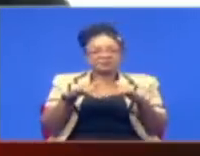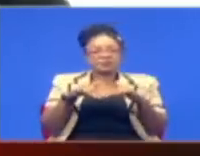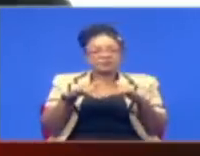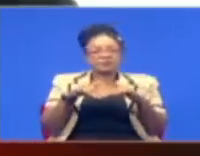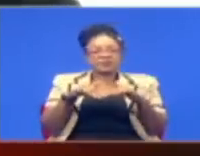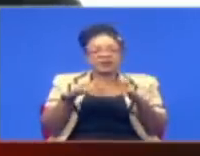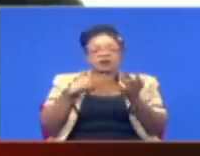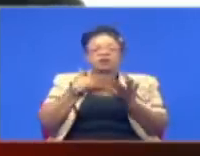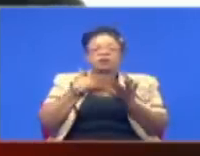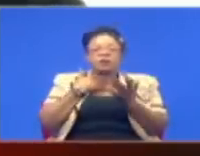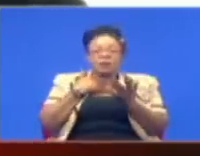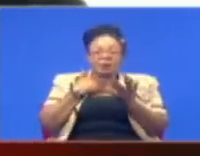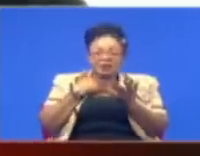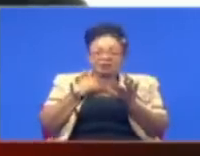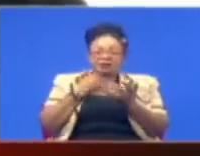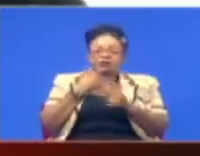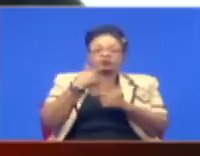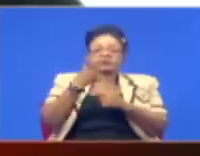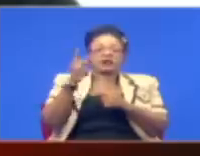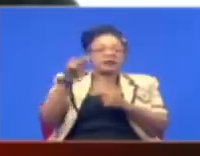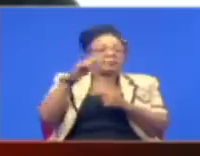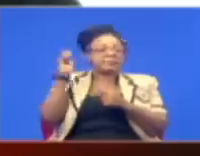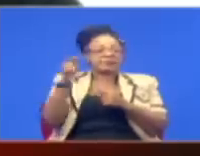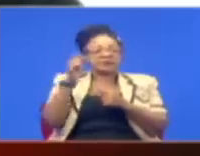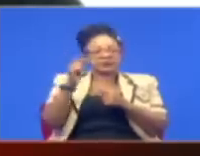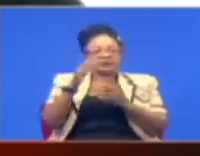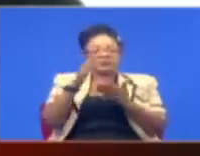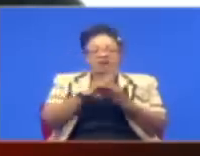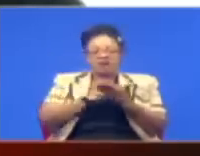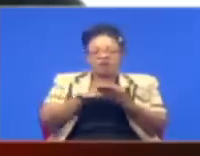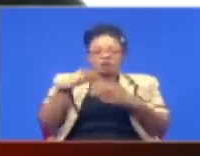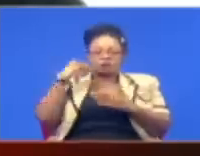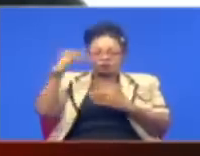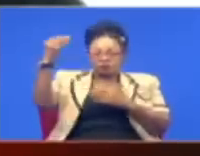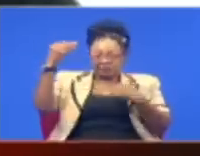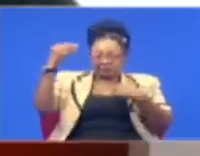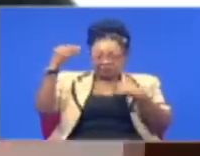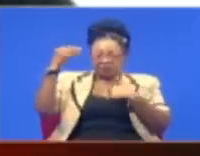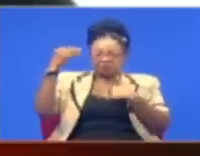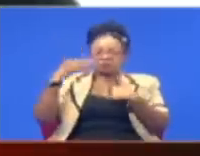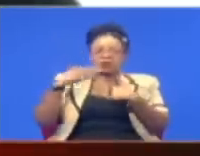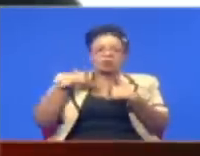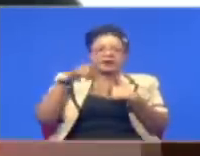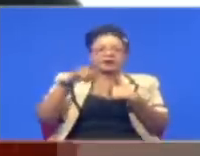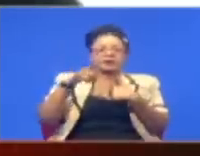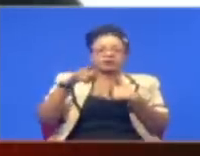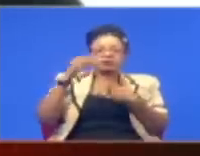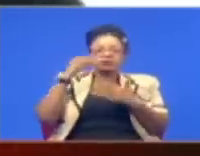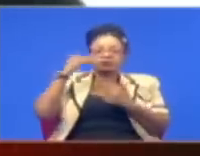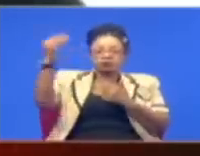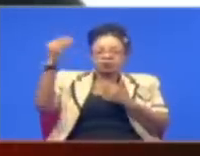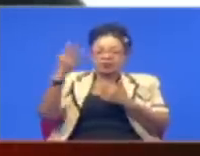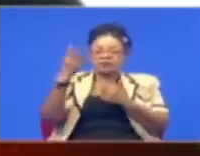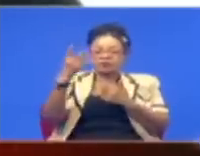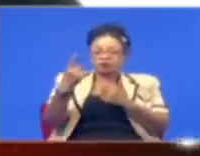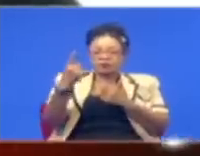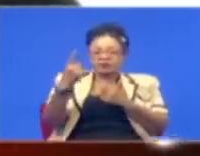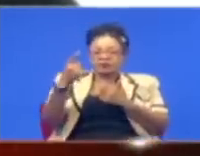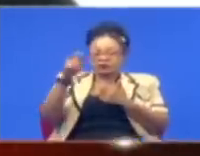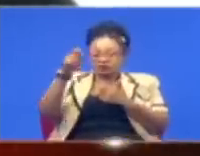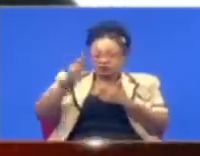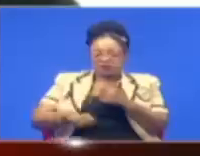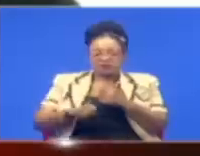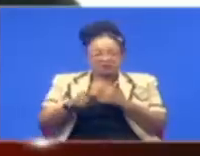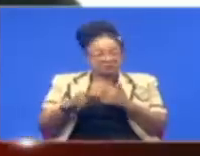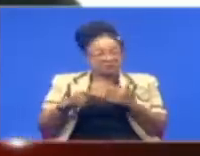are you willing to tell the President, before you swear me, I would like you to swear the 41 judges? Is that a sacrifice you're